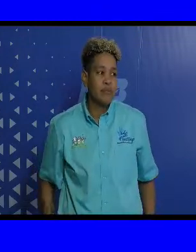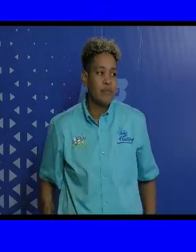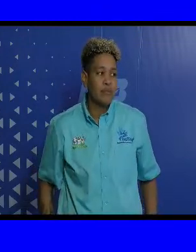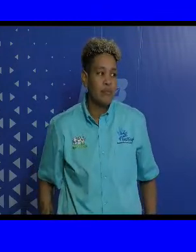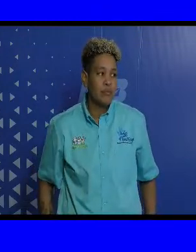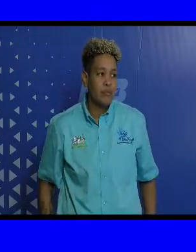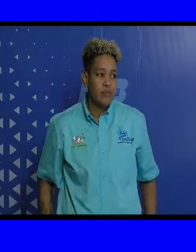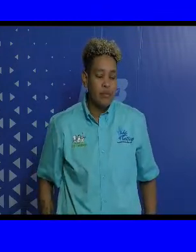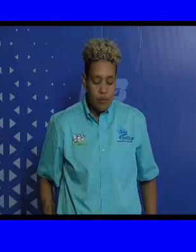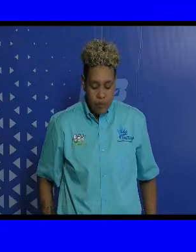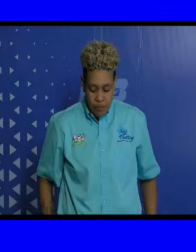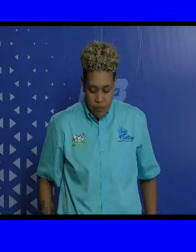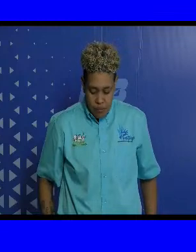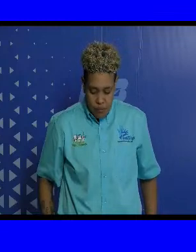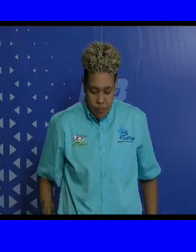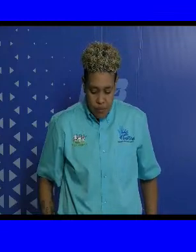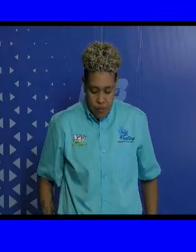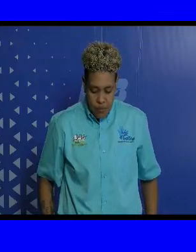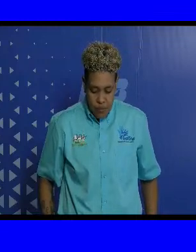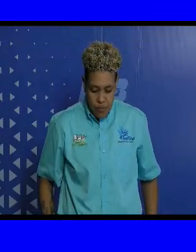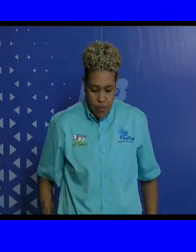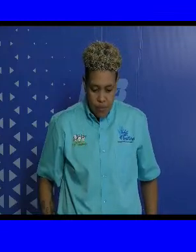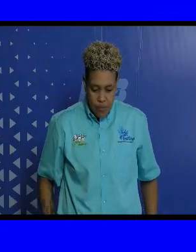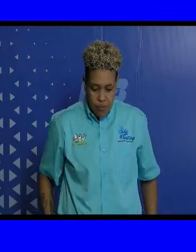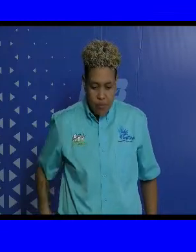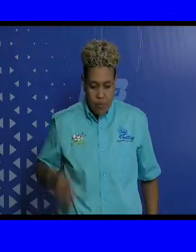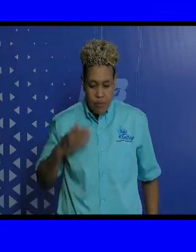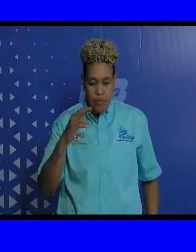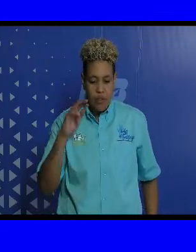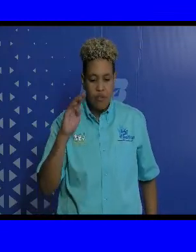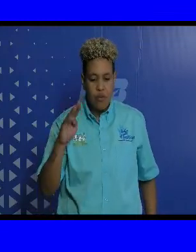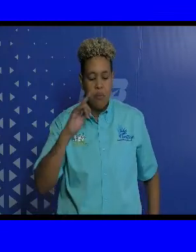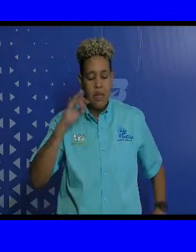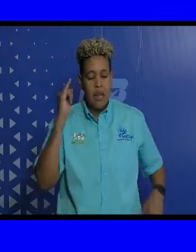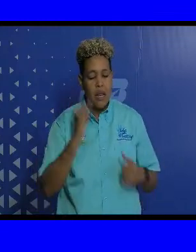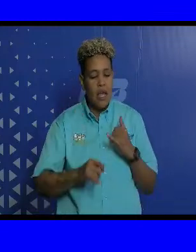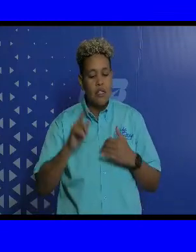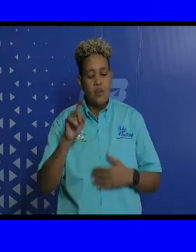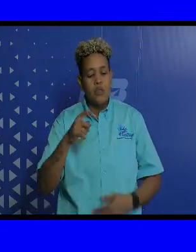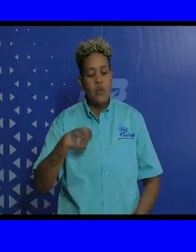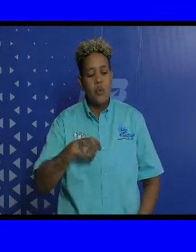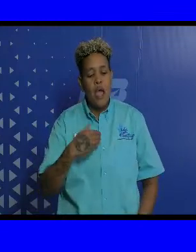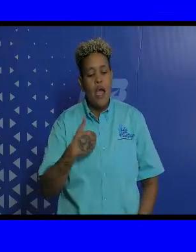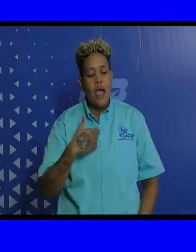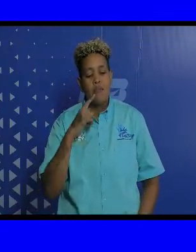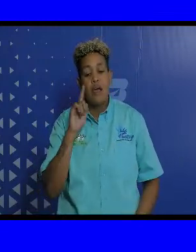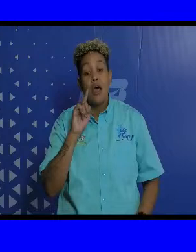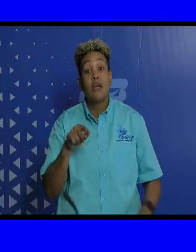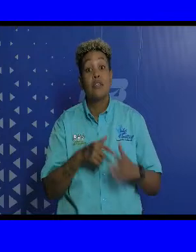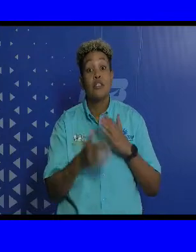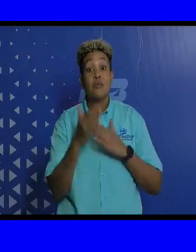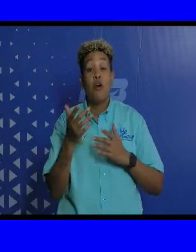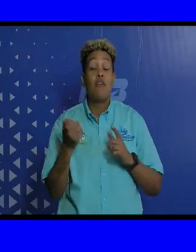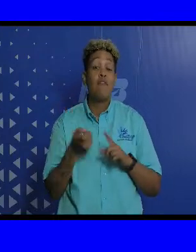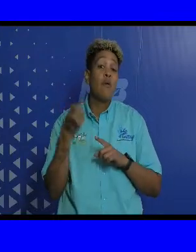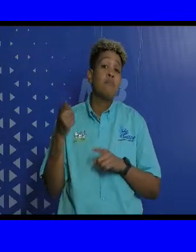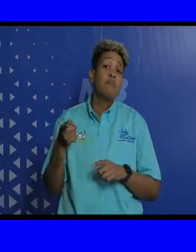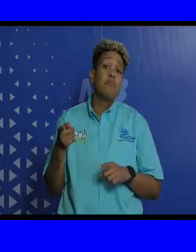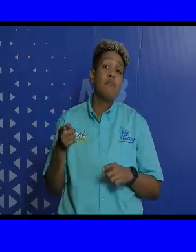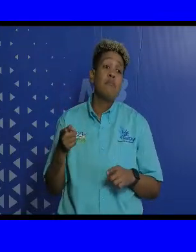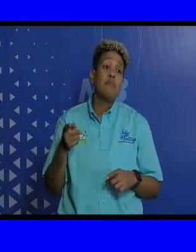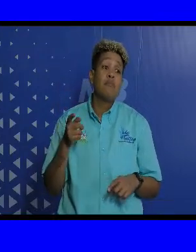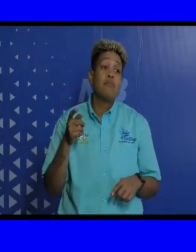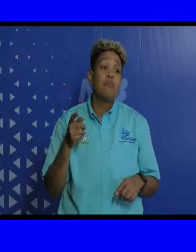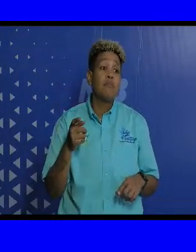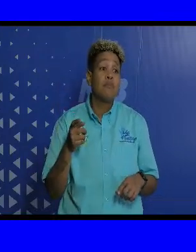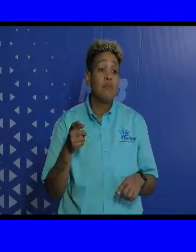All right, thank you very much, Rob. And I think the last question that we have to take this morning comes from